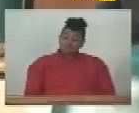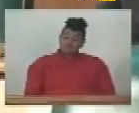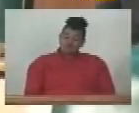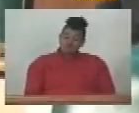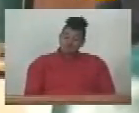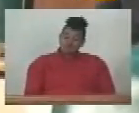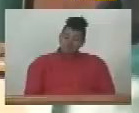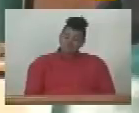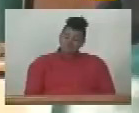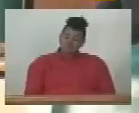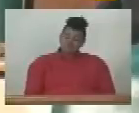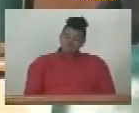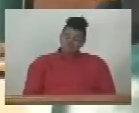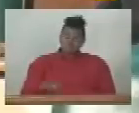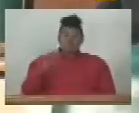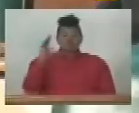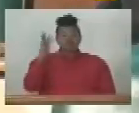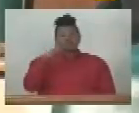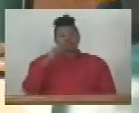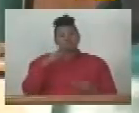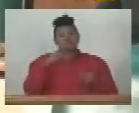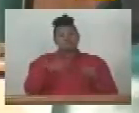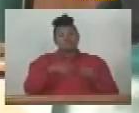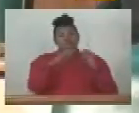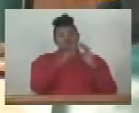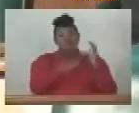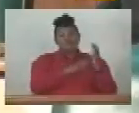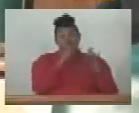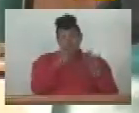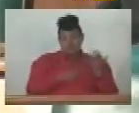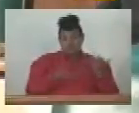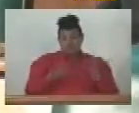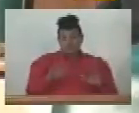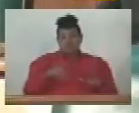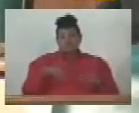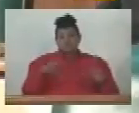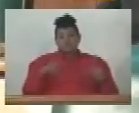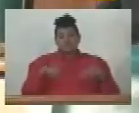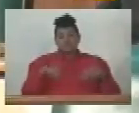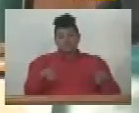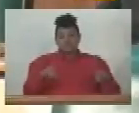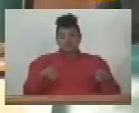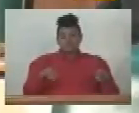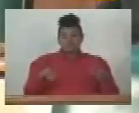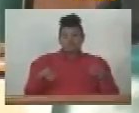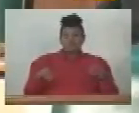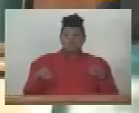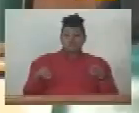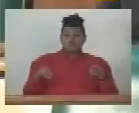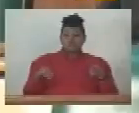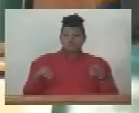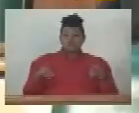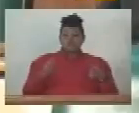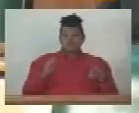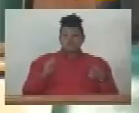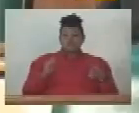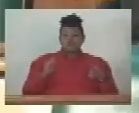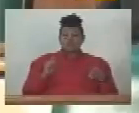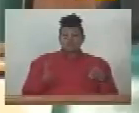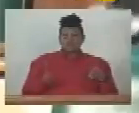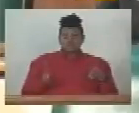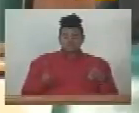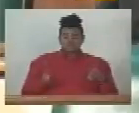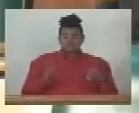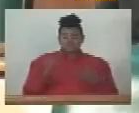Mr. Speaker, further move for the suspension of standing order to enable him to take the motion, the